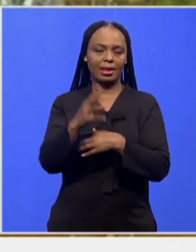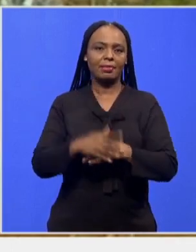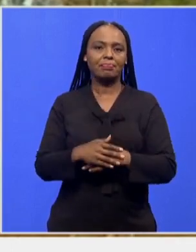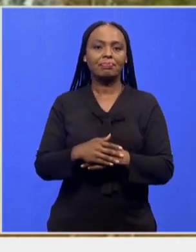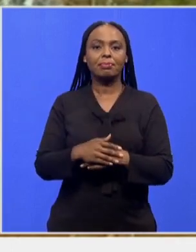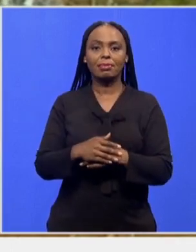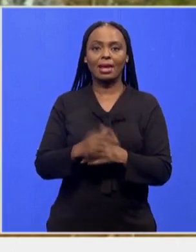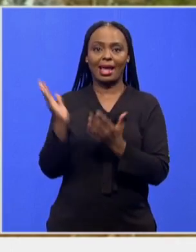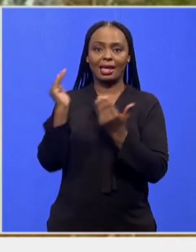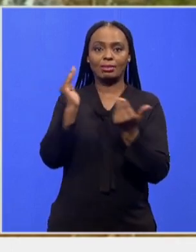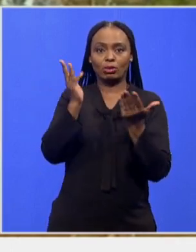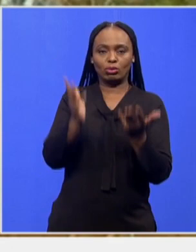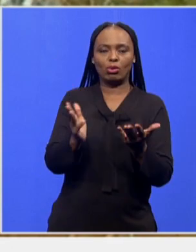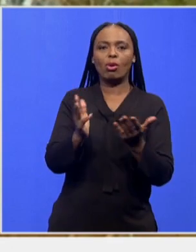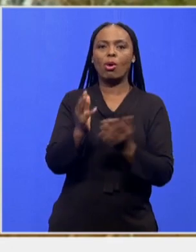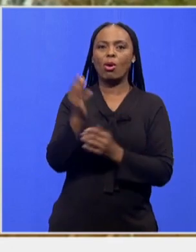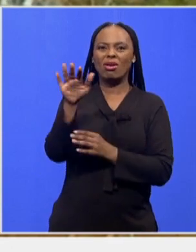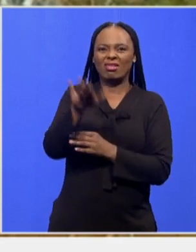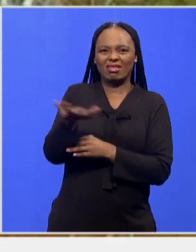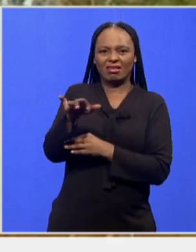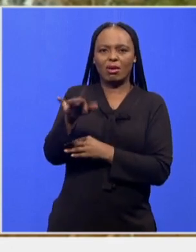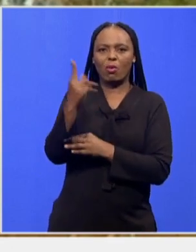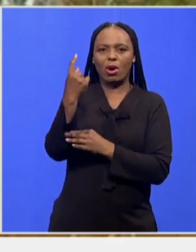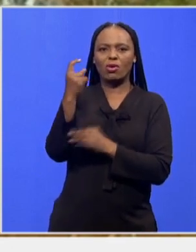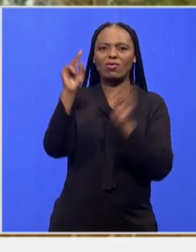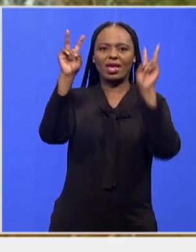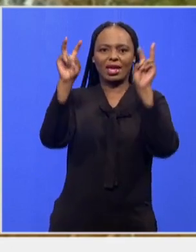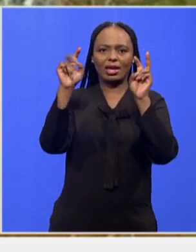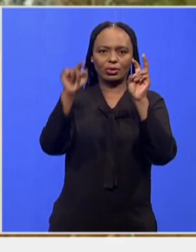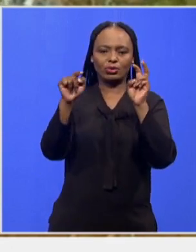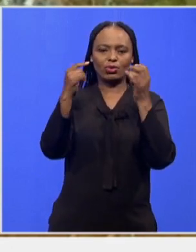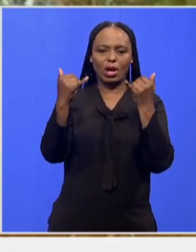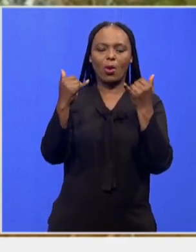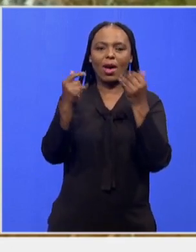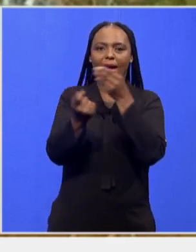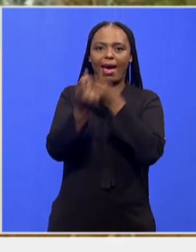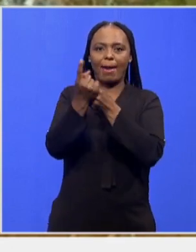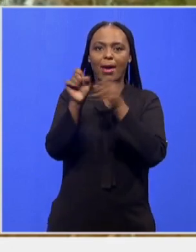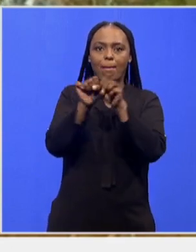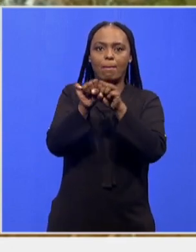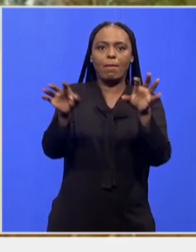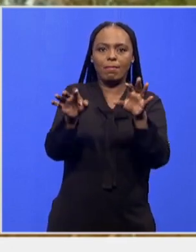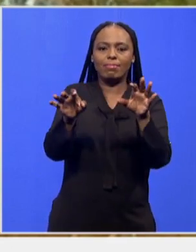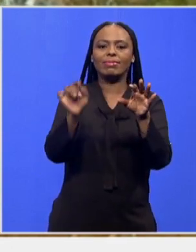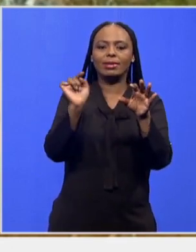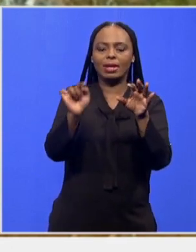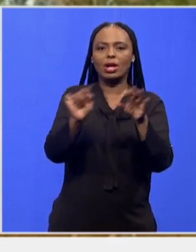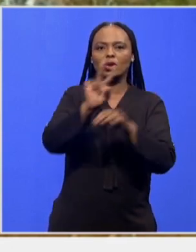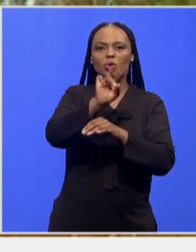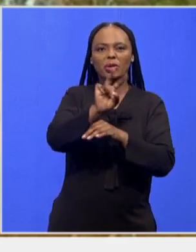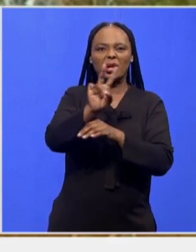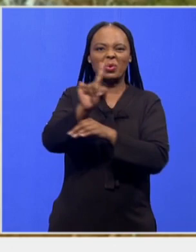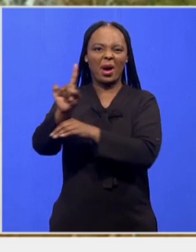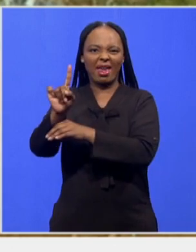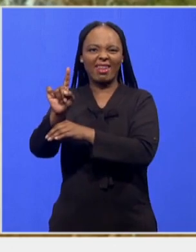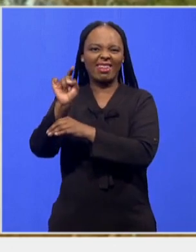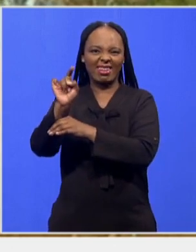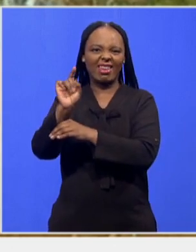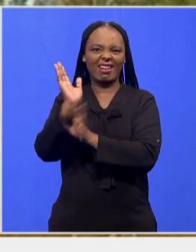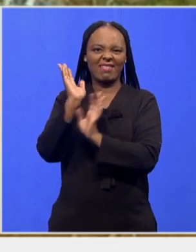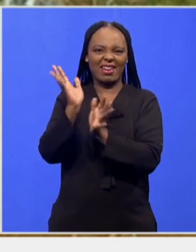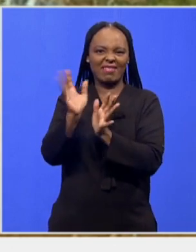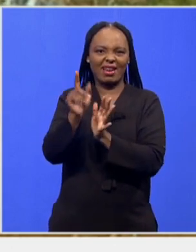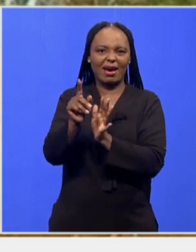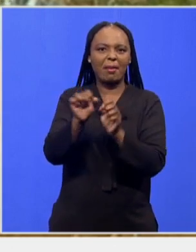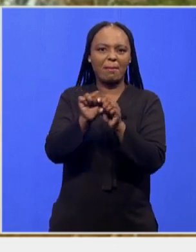it is one of the issues after that explosion that took place here. I think it was in 2021. That unit's